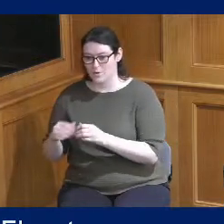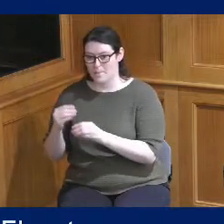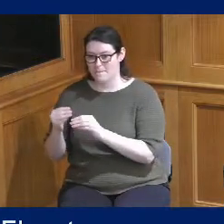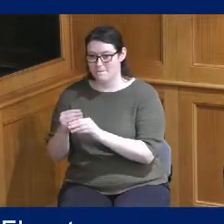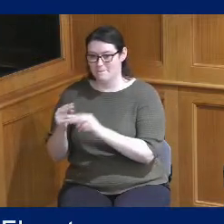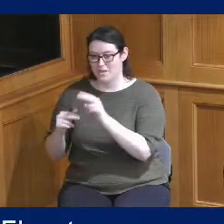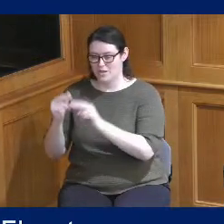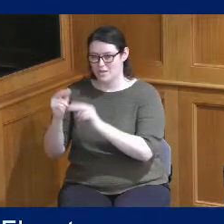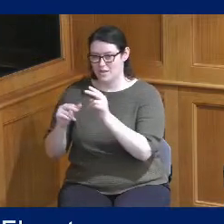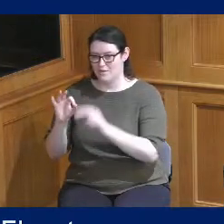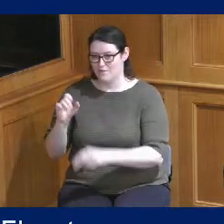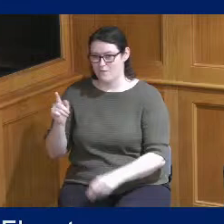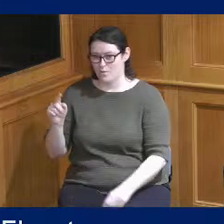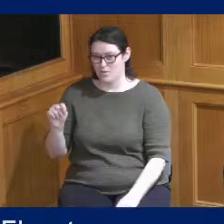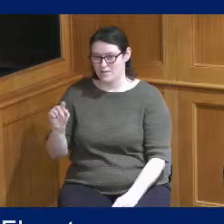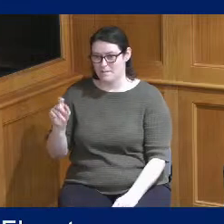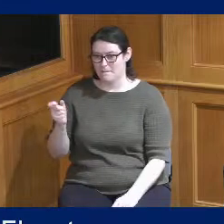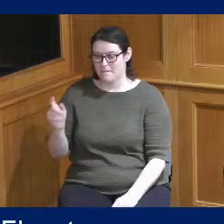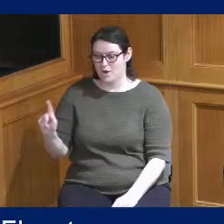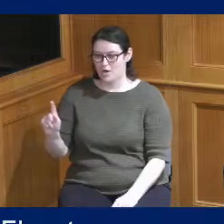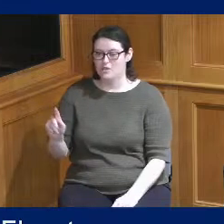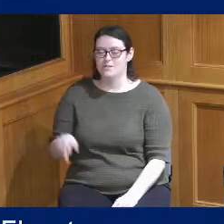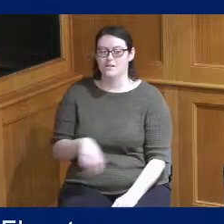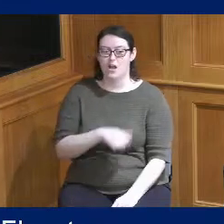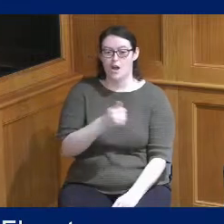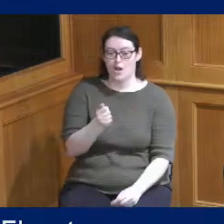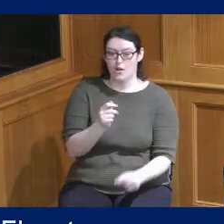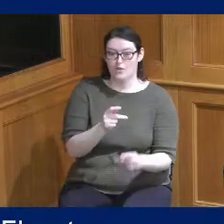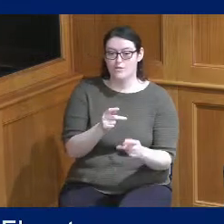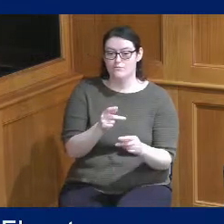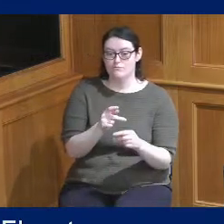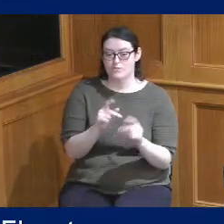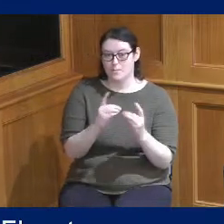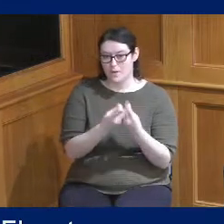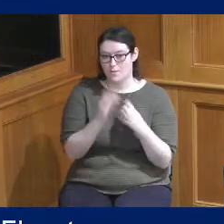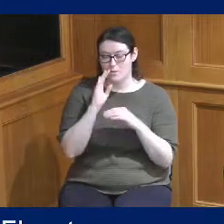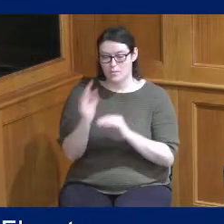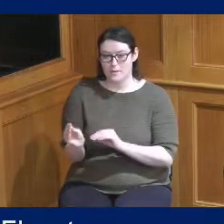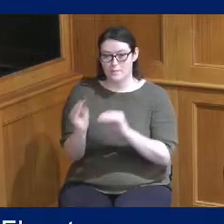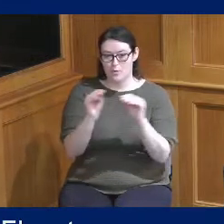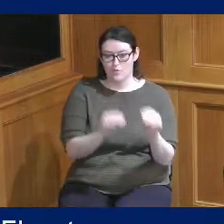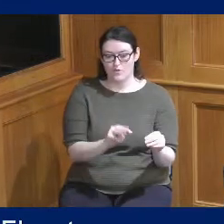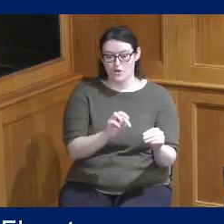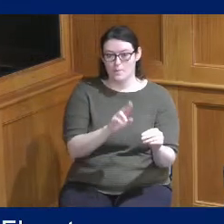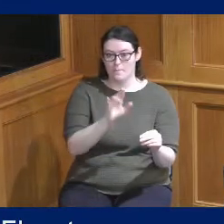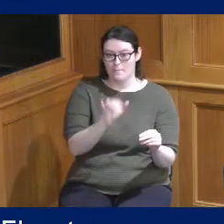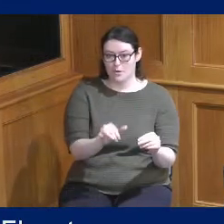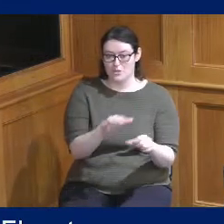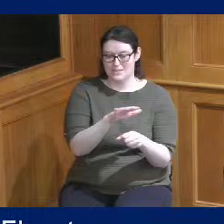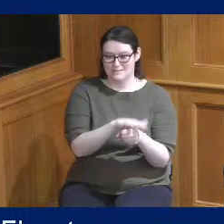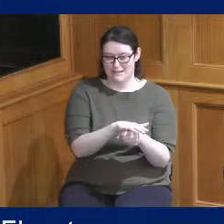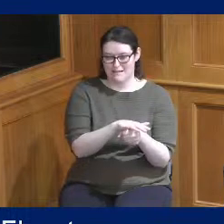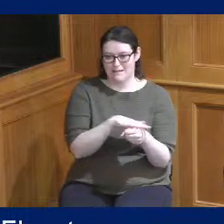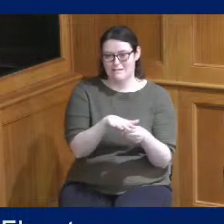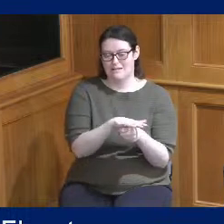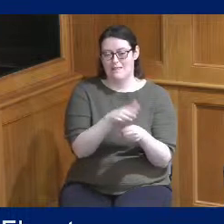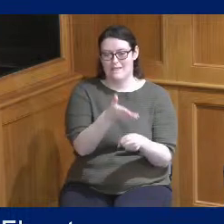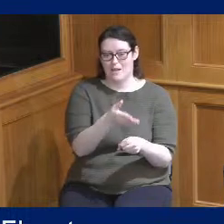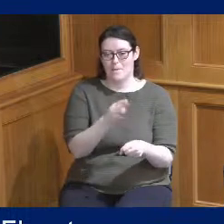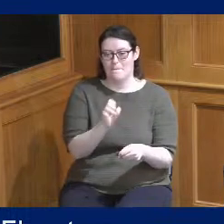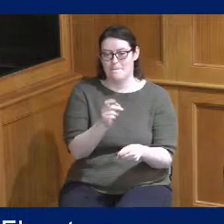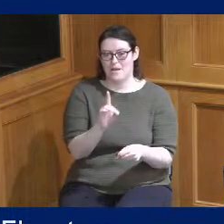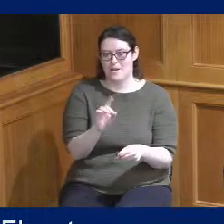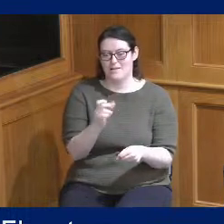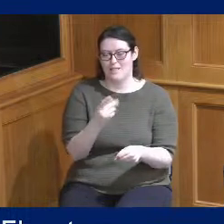the relocation of several departments out to the Bond Hill, currently known as the Mercy site in Bond Hill, animal